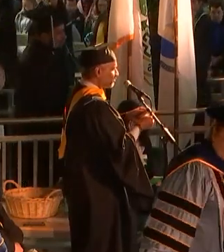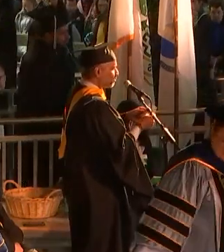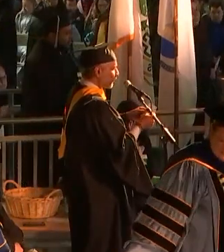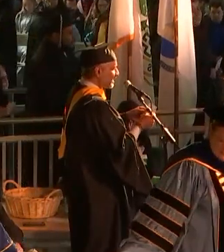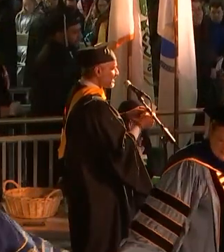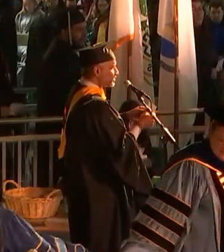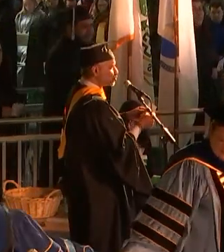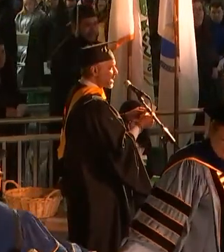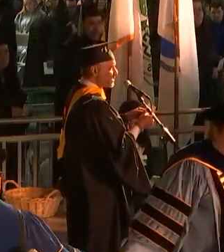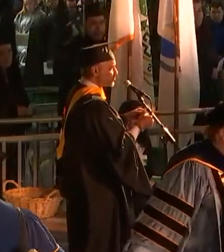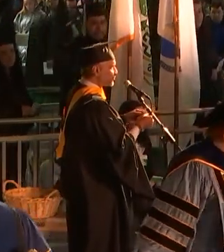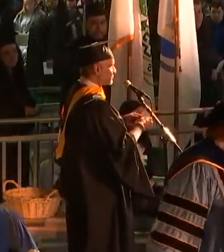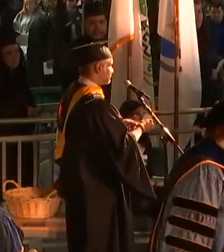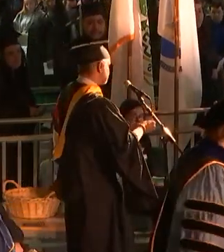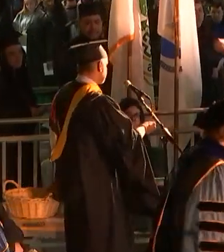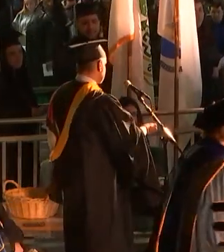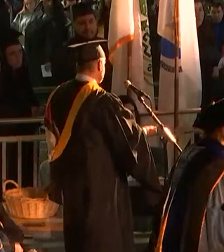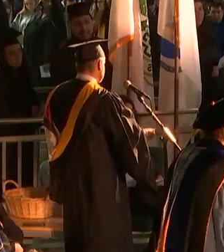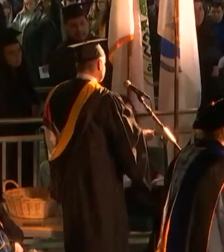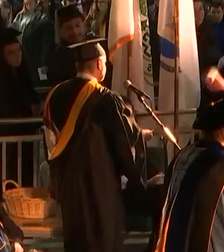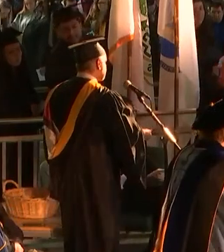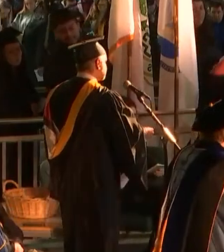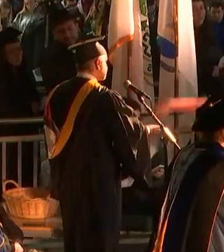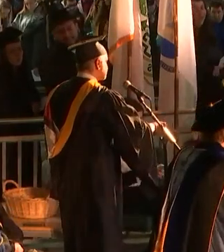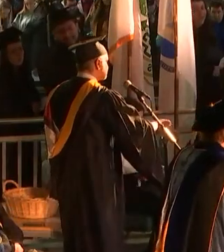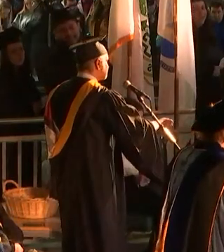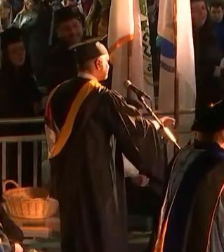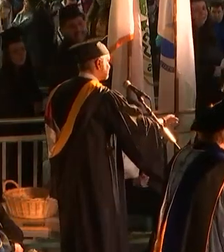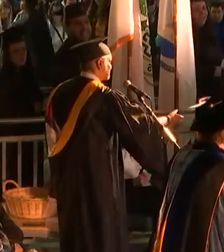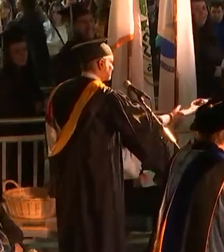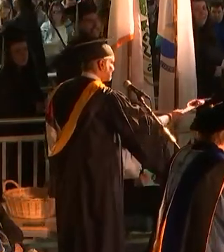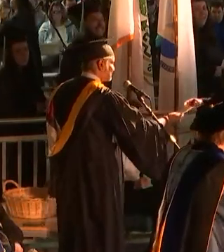Nikia Marie James.